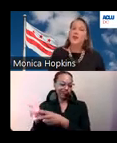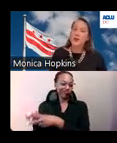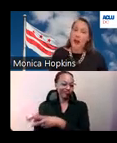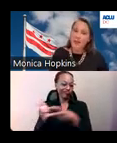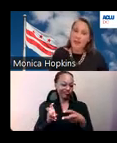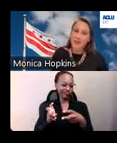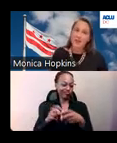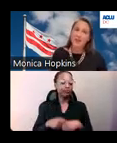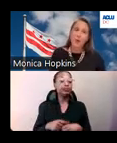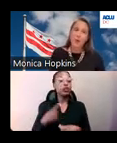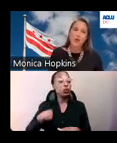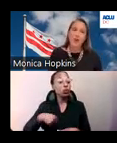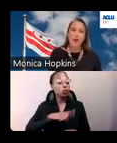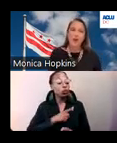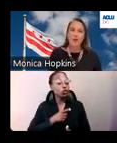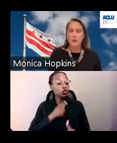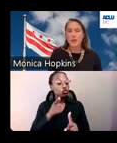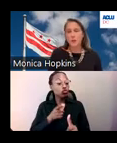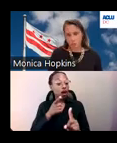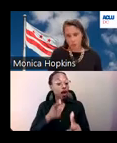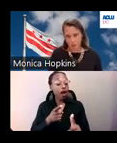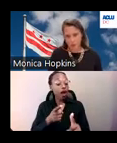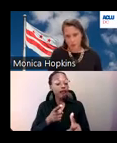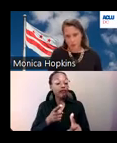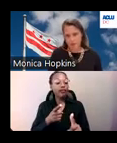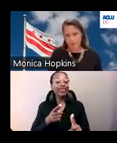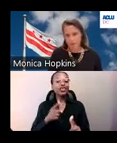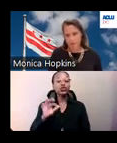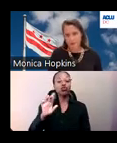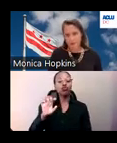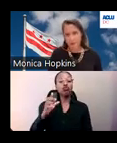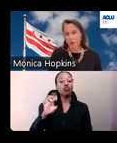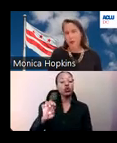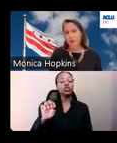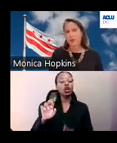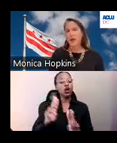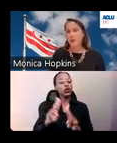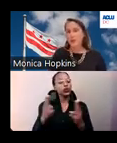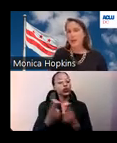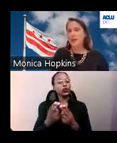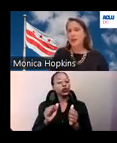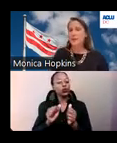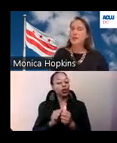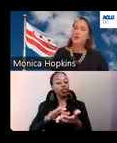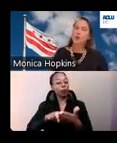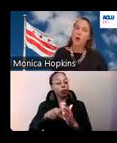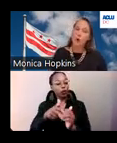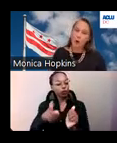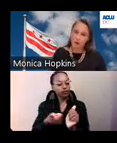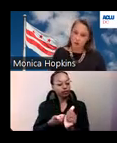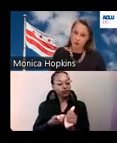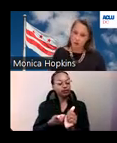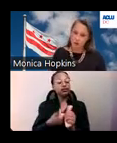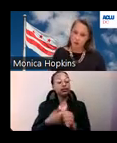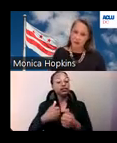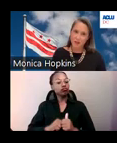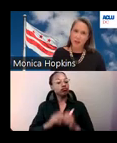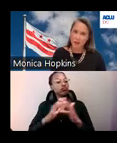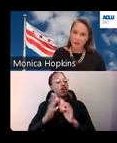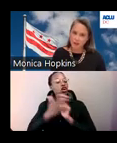We are striving to forge our union with purpose, to compose a country committed to all